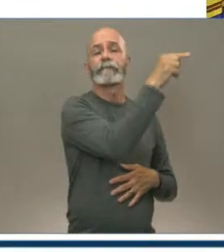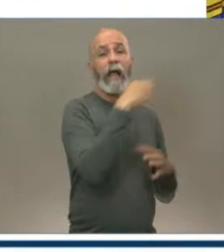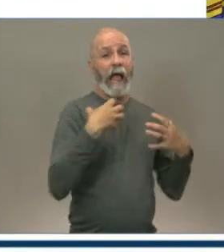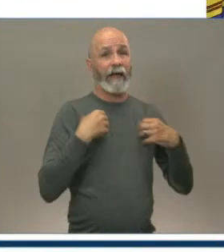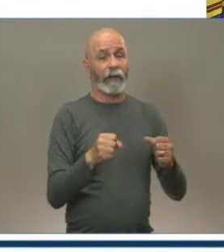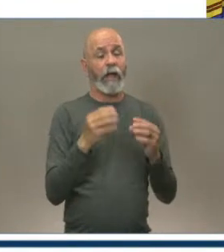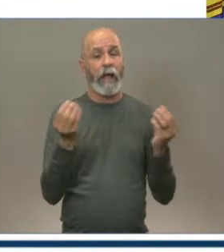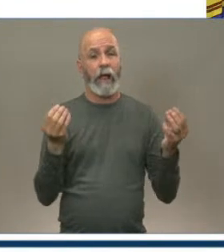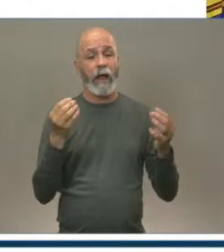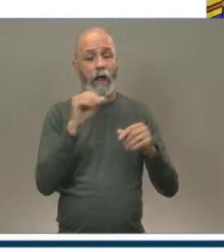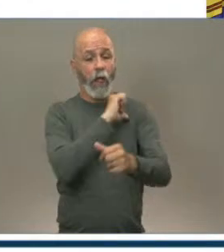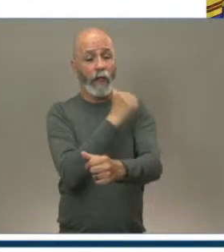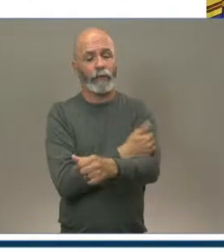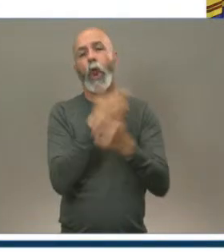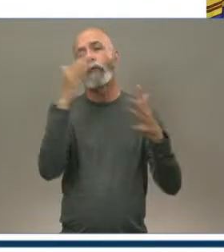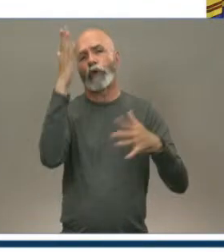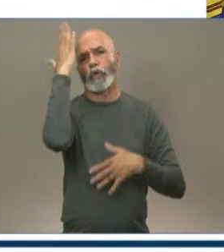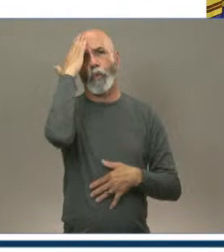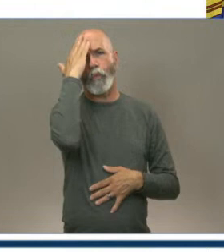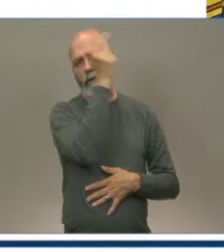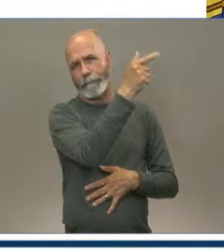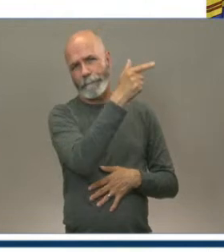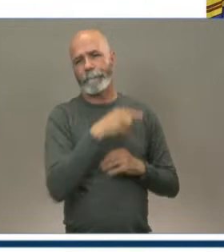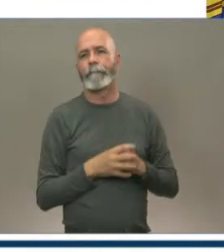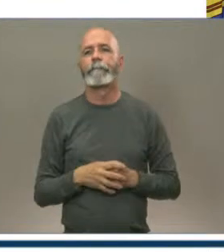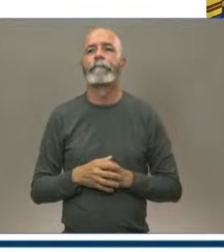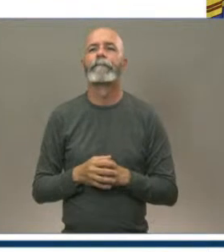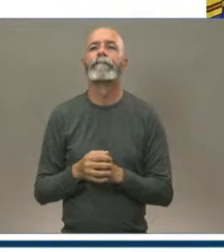we go to Globe and Mail, Marika Walsh. Marika, go ahead.